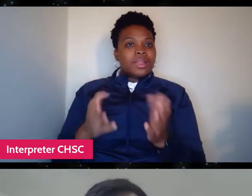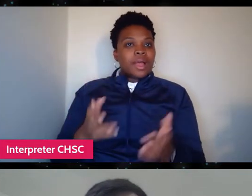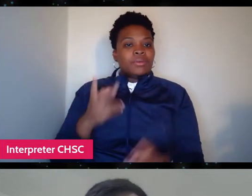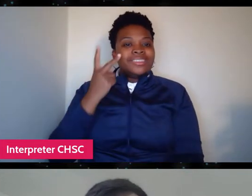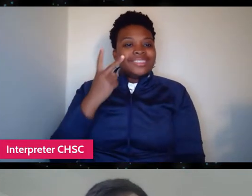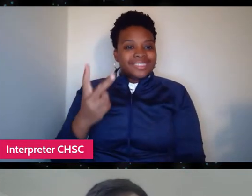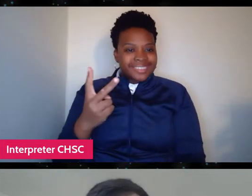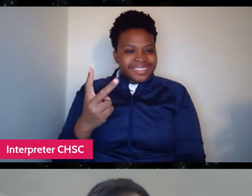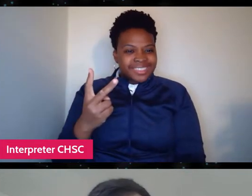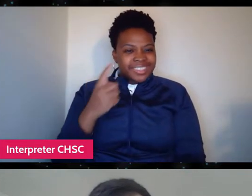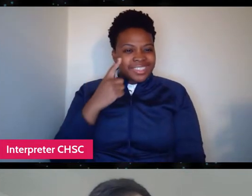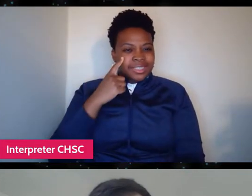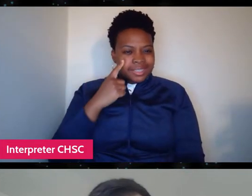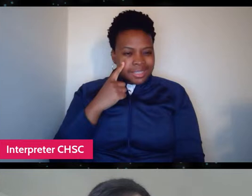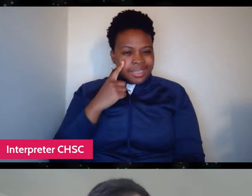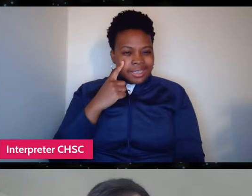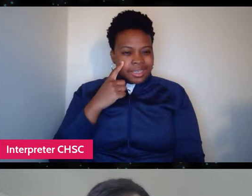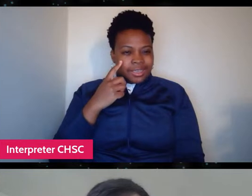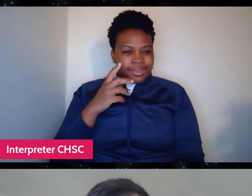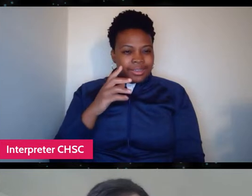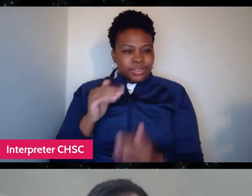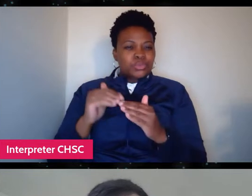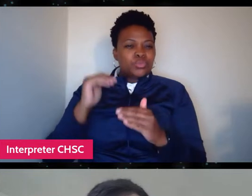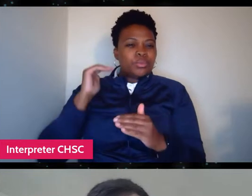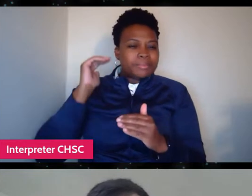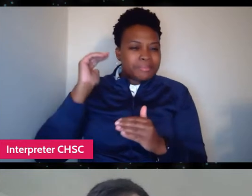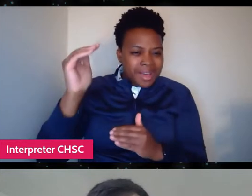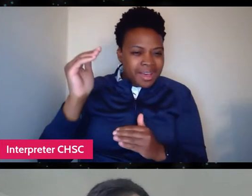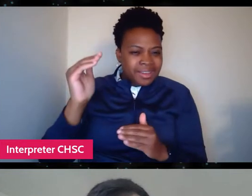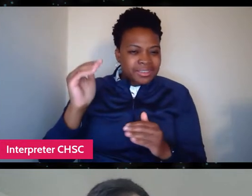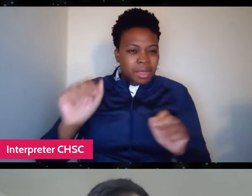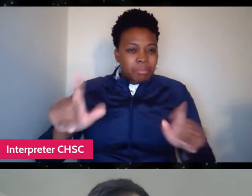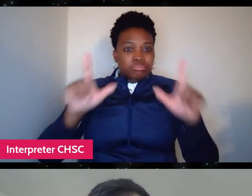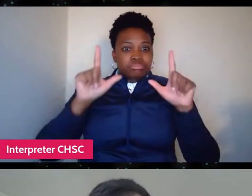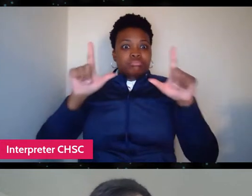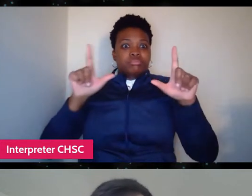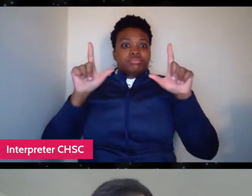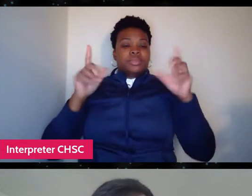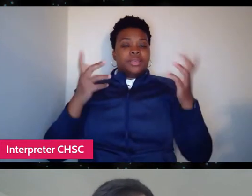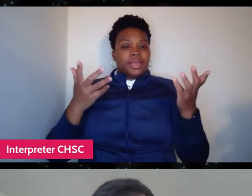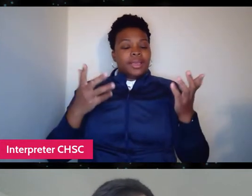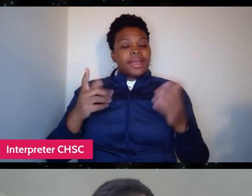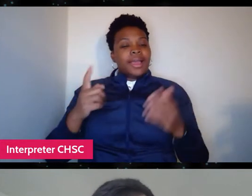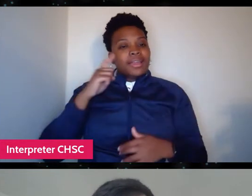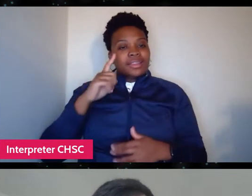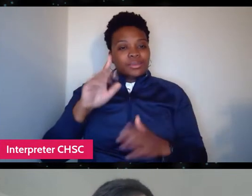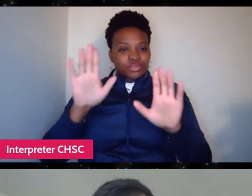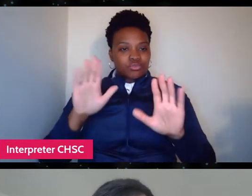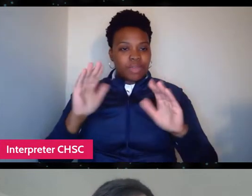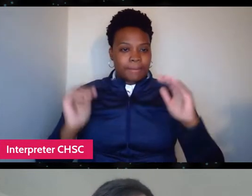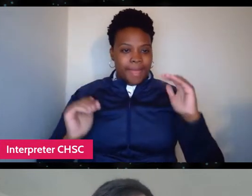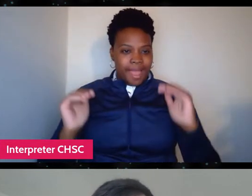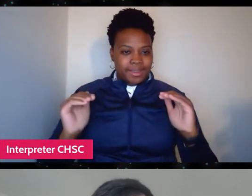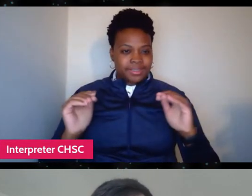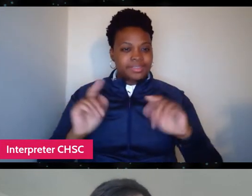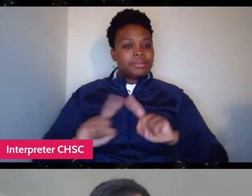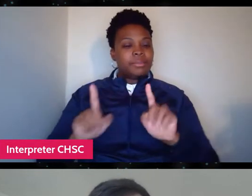seeing that, you know, too much of that. And I just think you had such a great balance of it. But at the same time, I